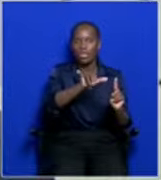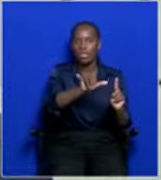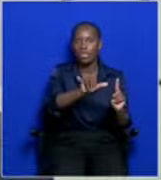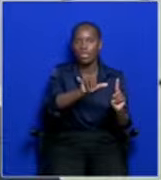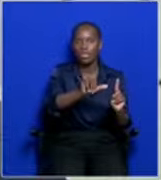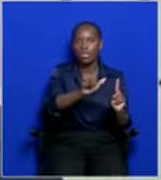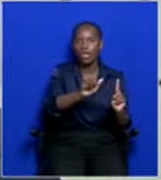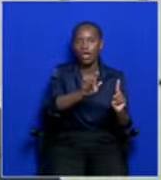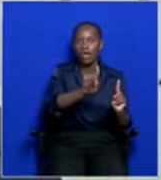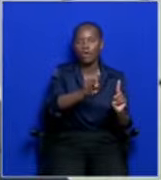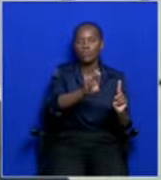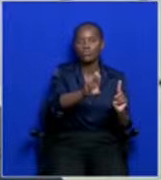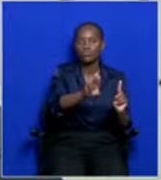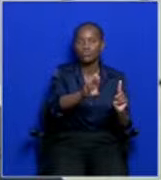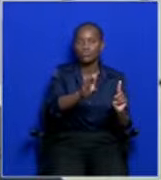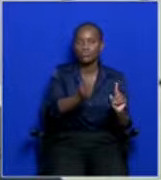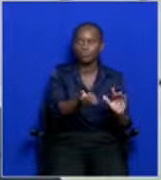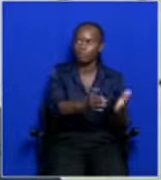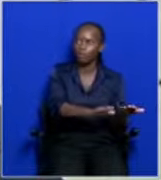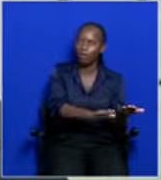at court. He even sent me